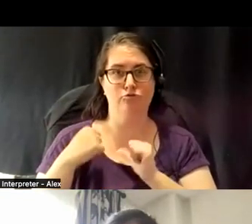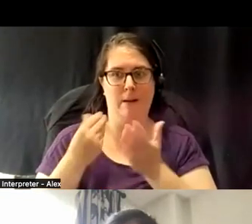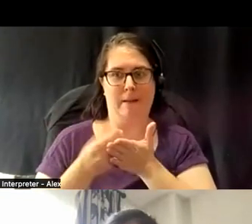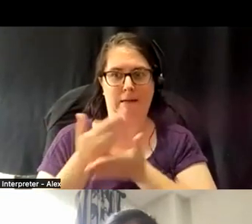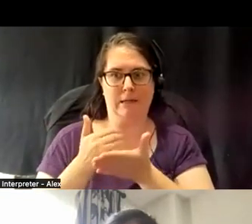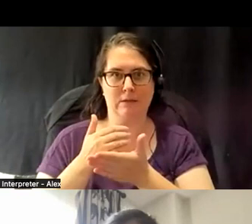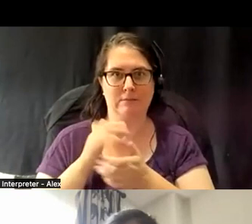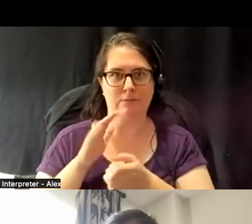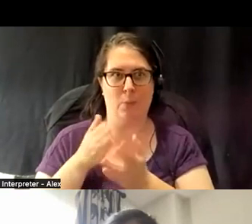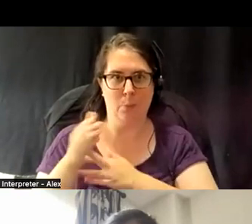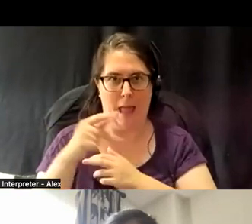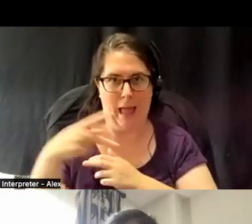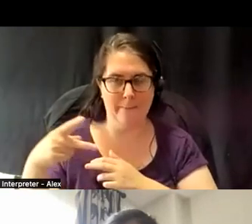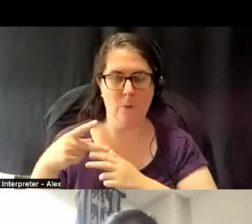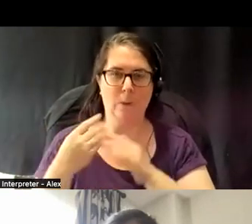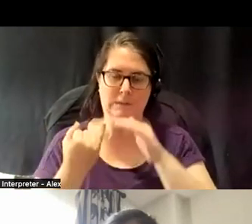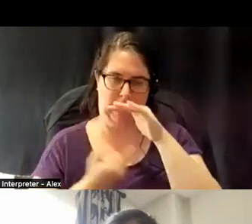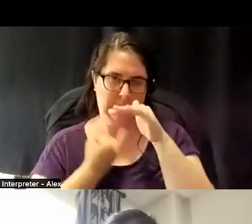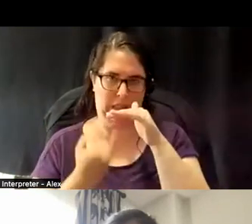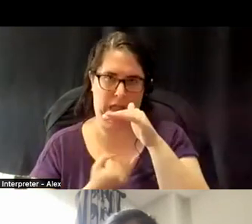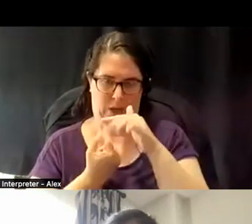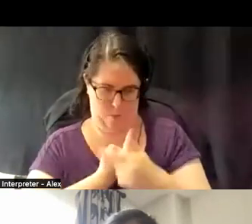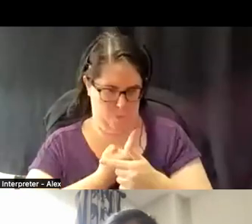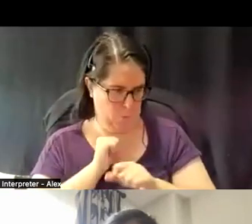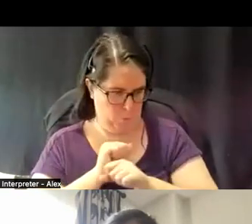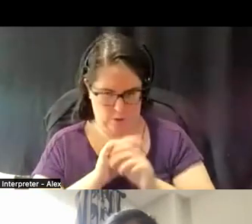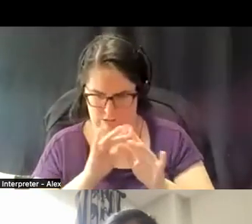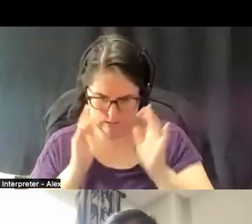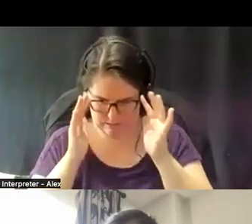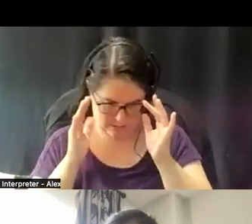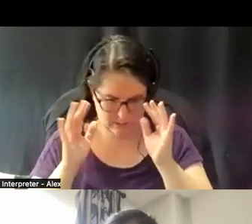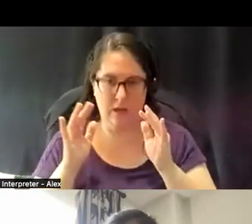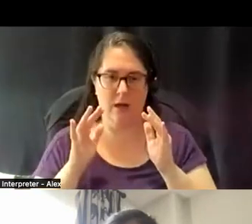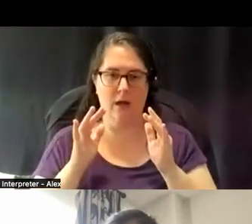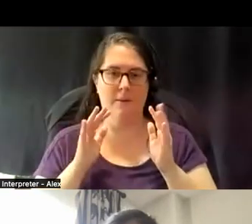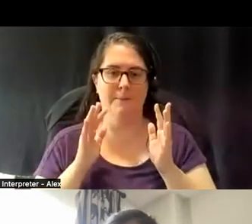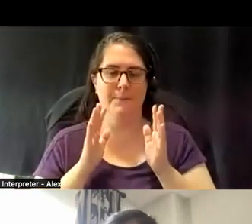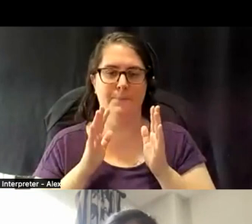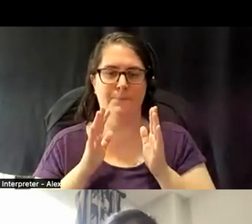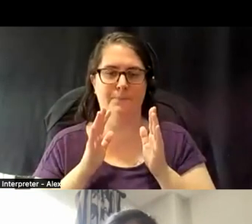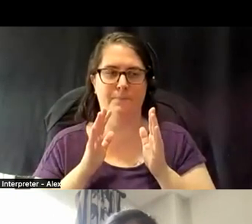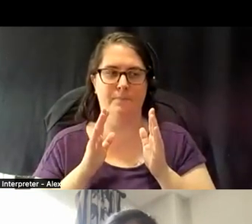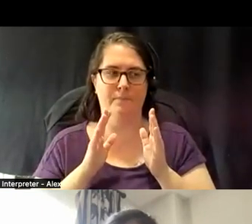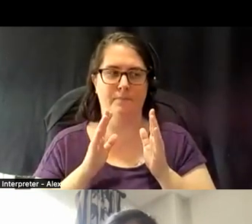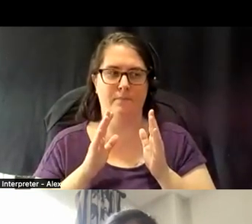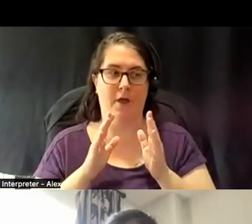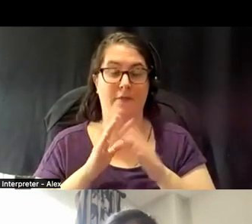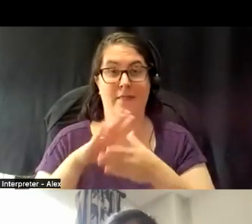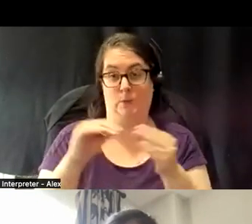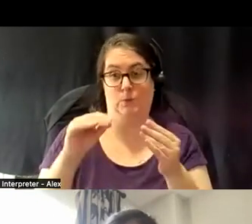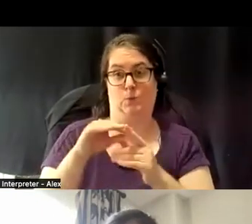you know, is very isolating, and a big part of the narrative that apps have